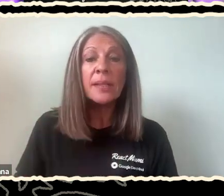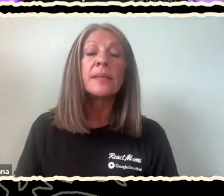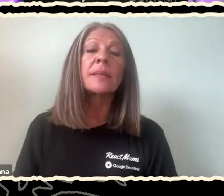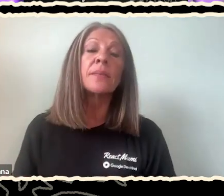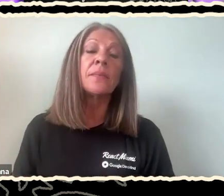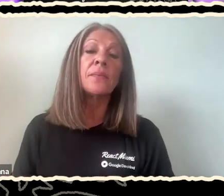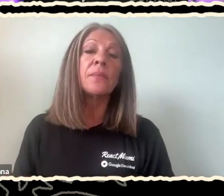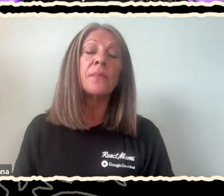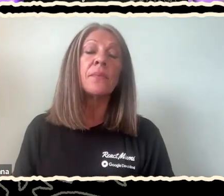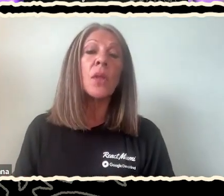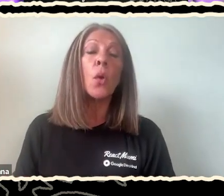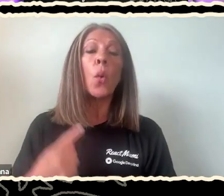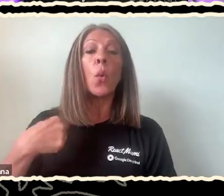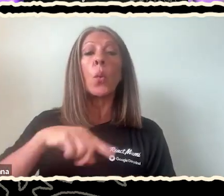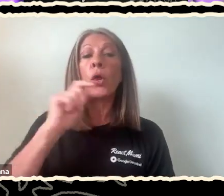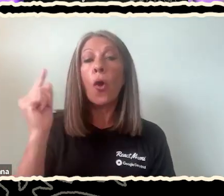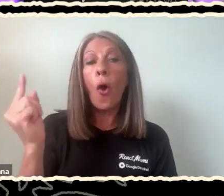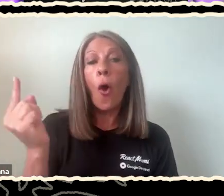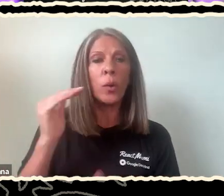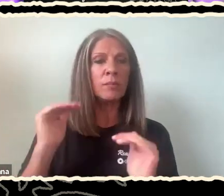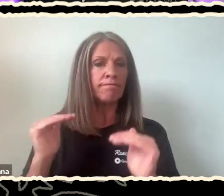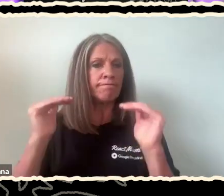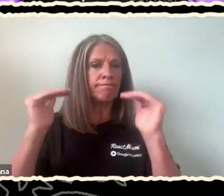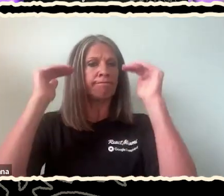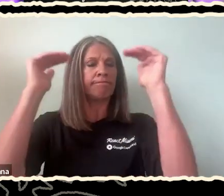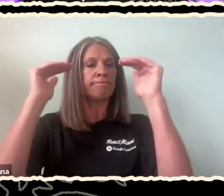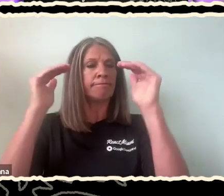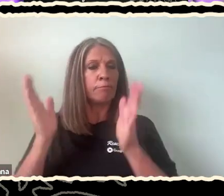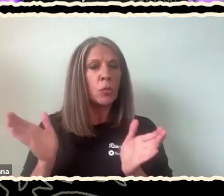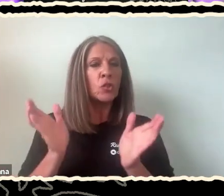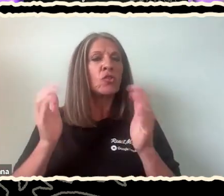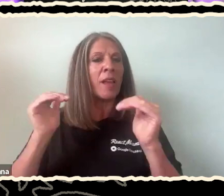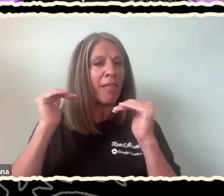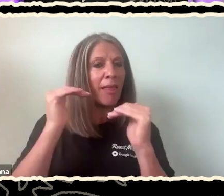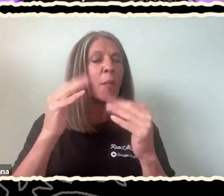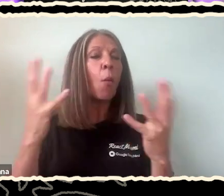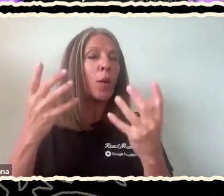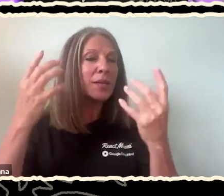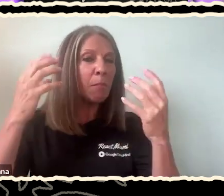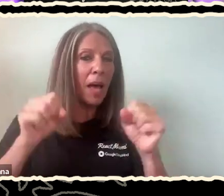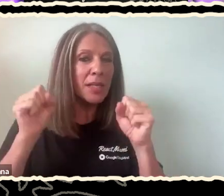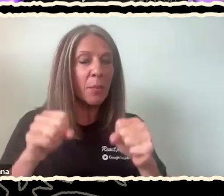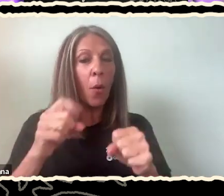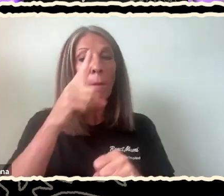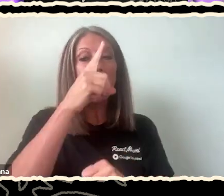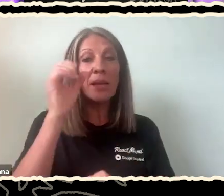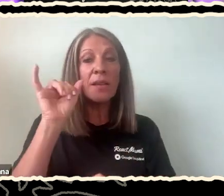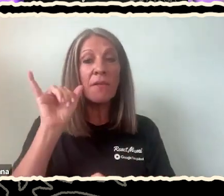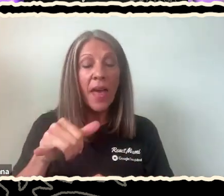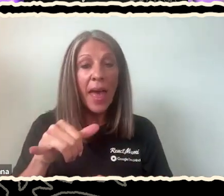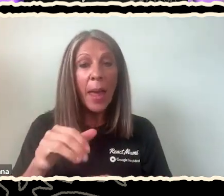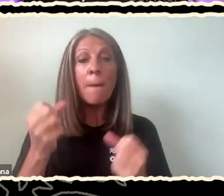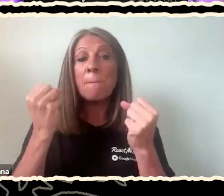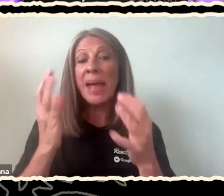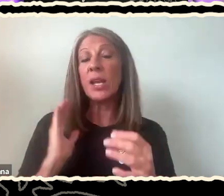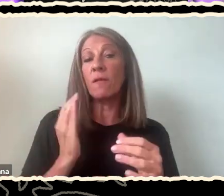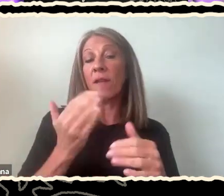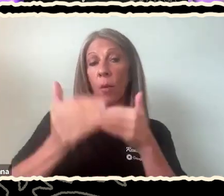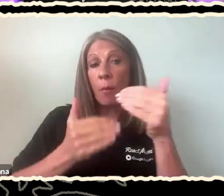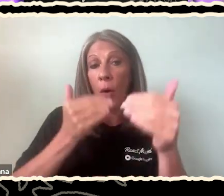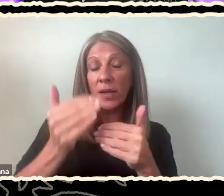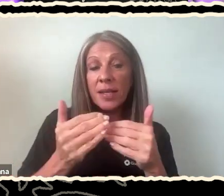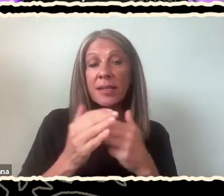Next.js. So we're always raising the bar and pushing the limits on what's possible. And because of that, is that a lot of our internal processes